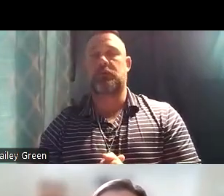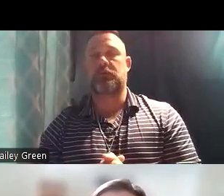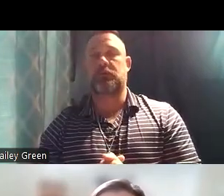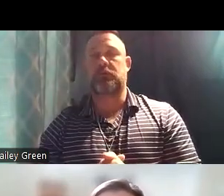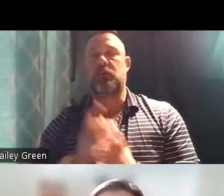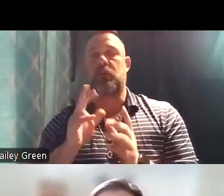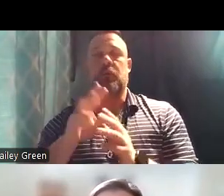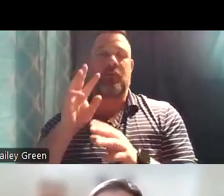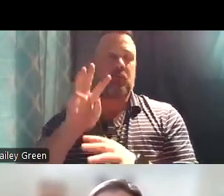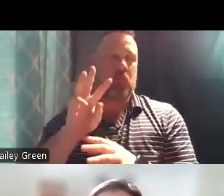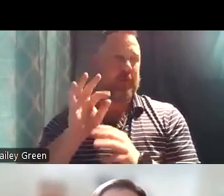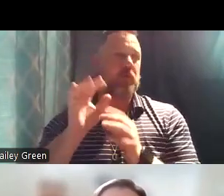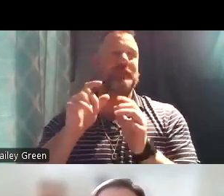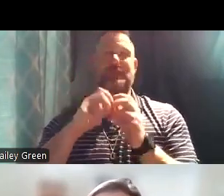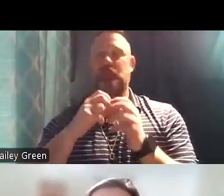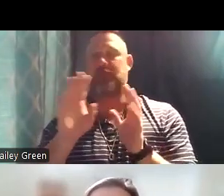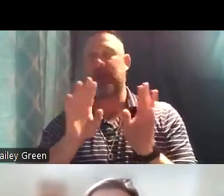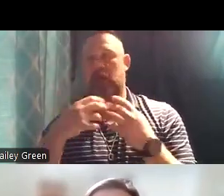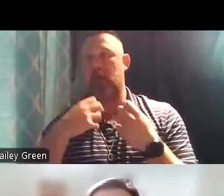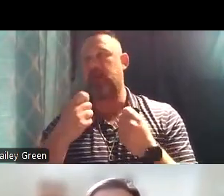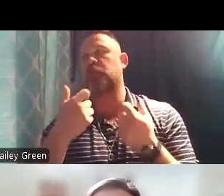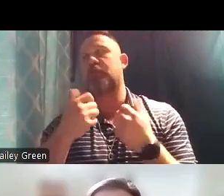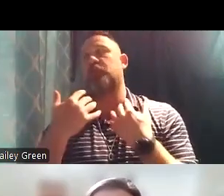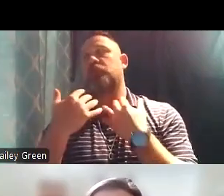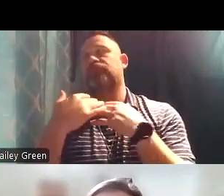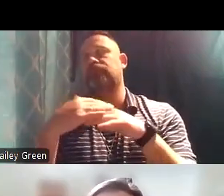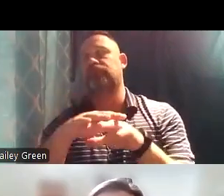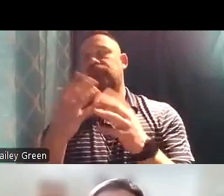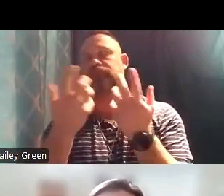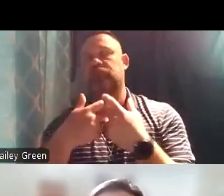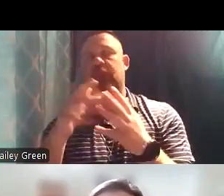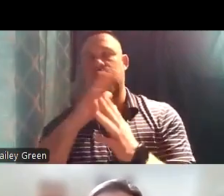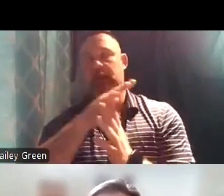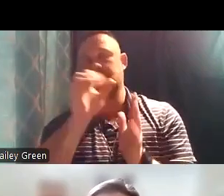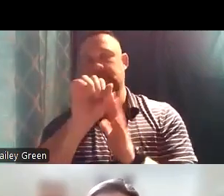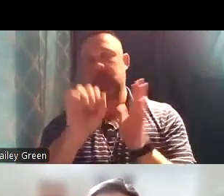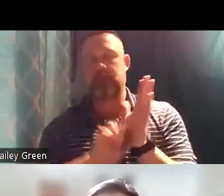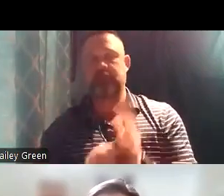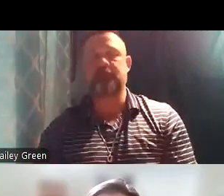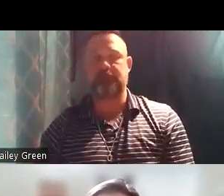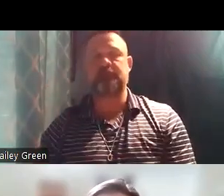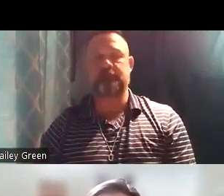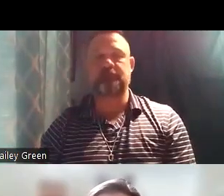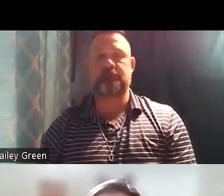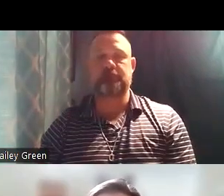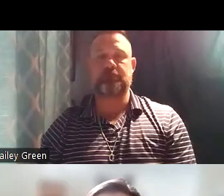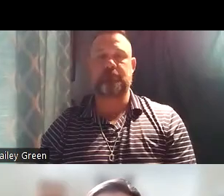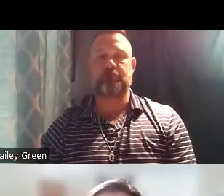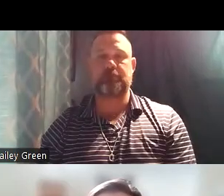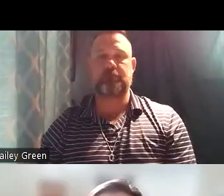work on workforce issues in behavioral health as well. So we're trying to collaborate across the state. Next slide.